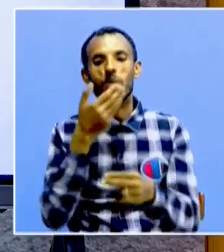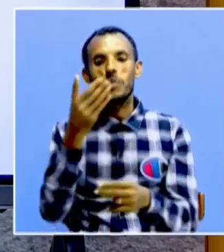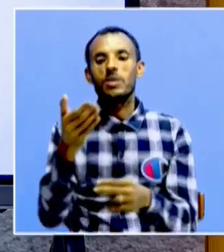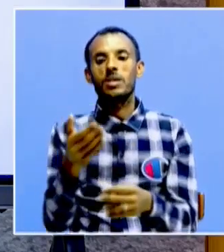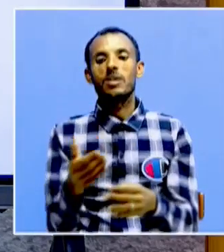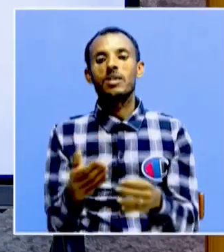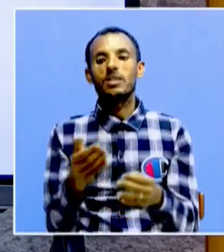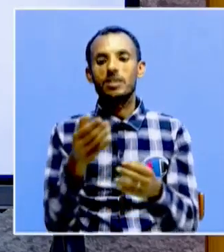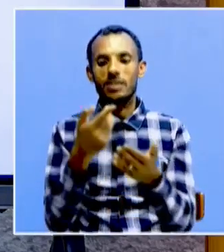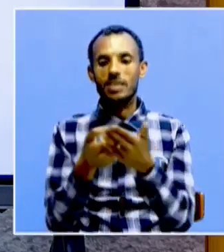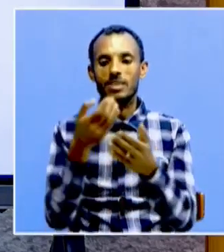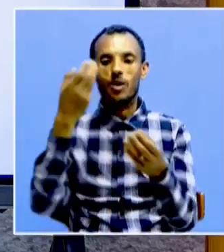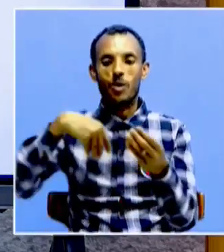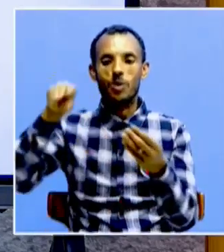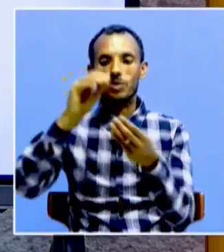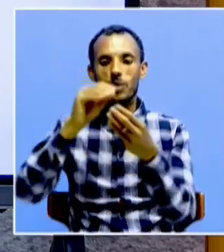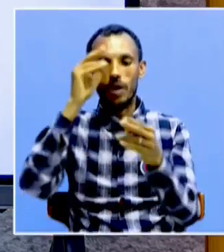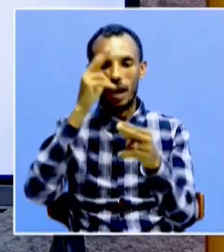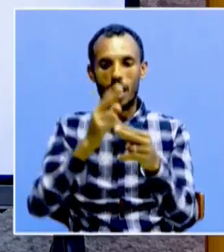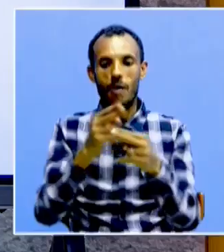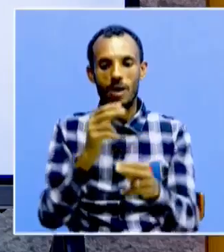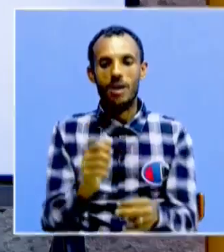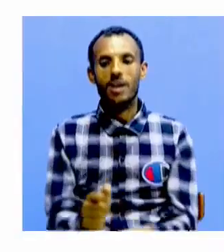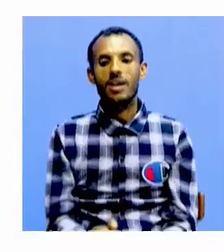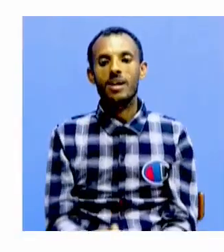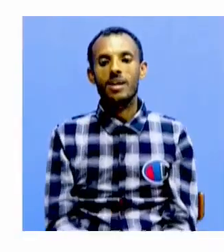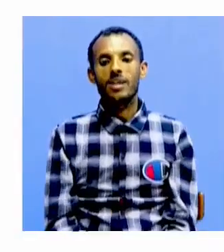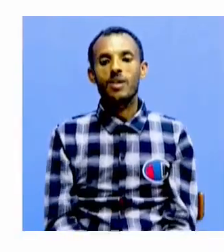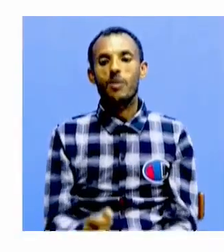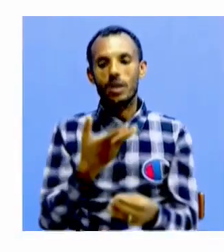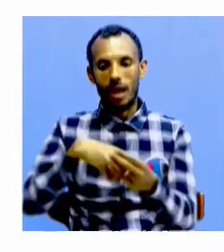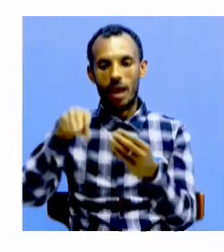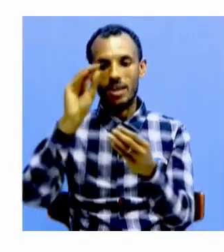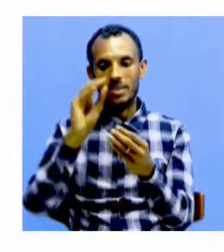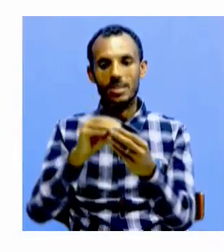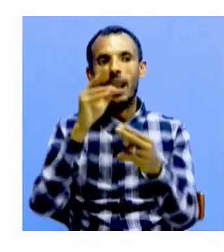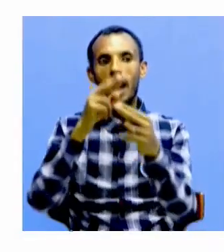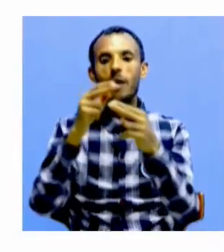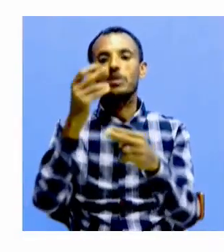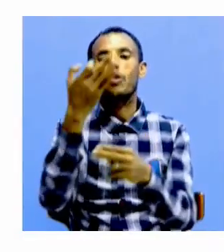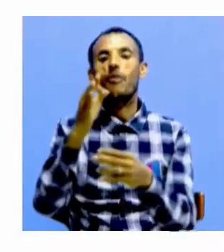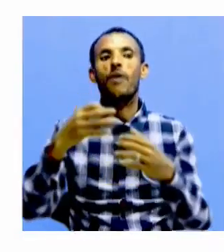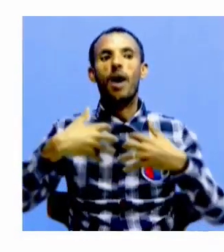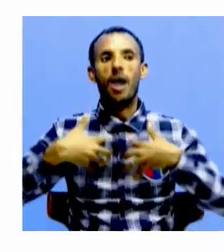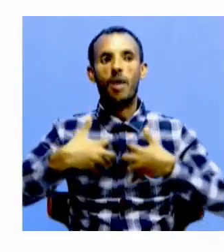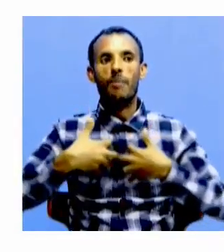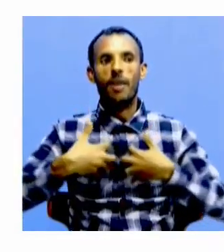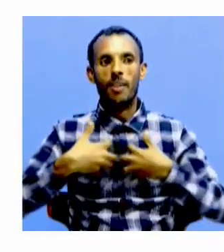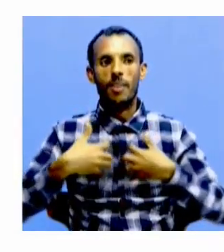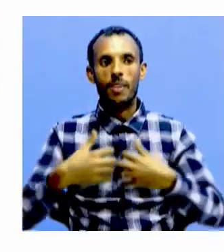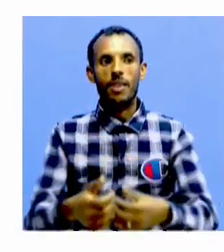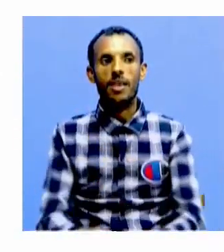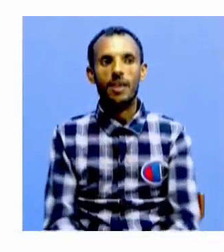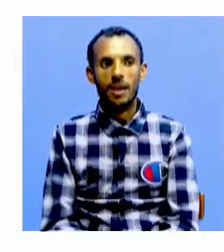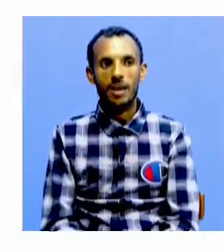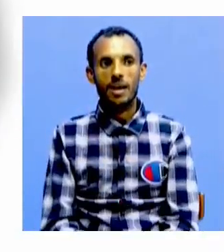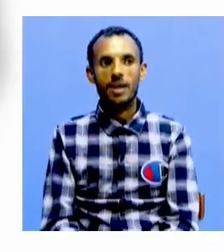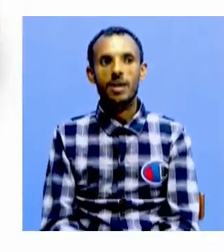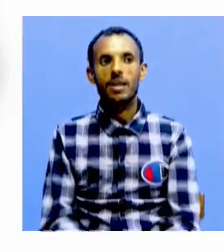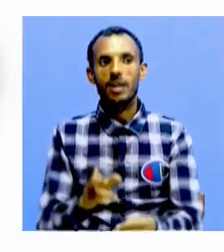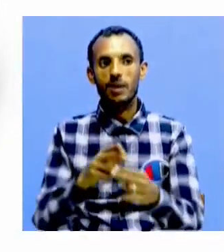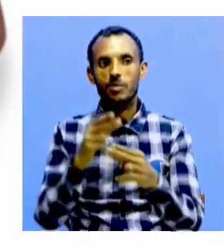is also what? A noun, yes? What else? Names of animals, right?